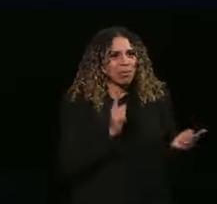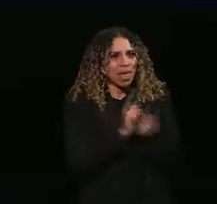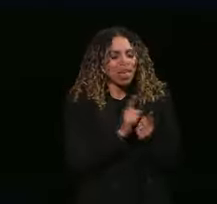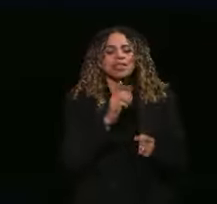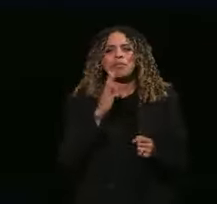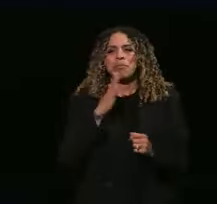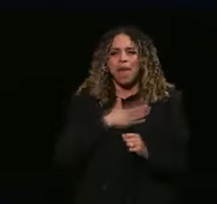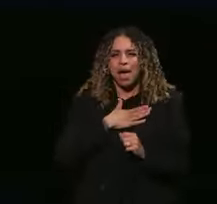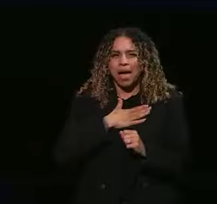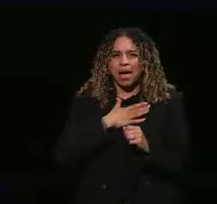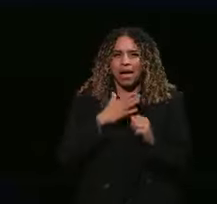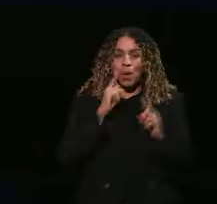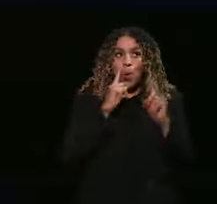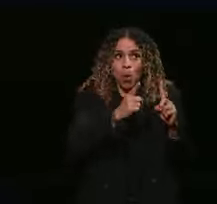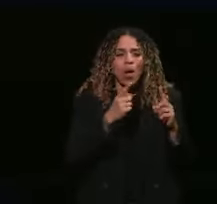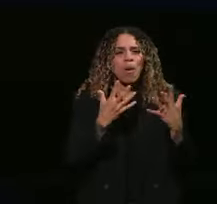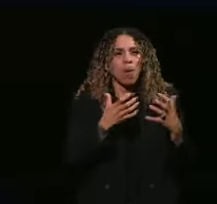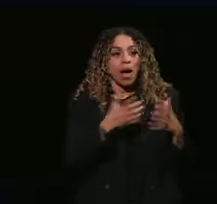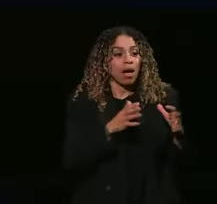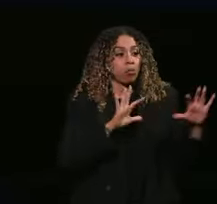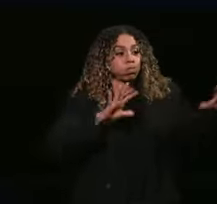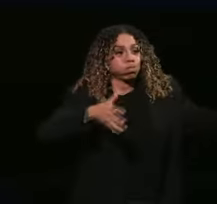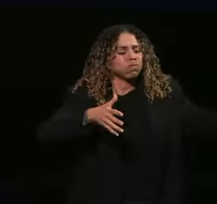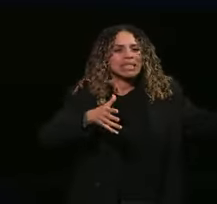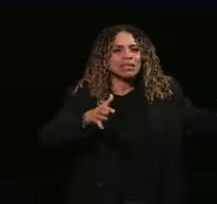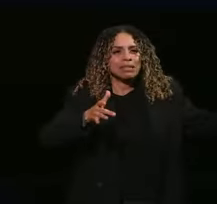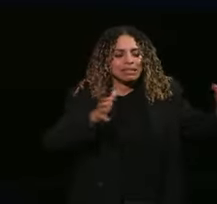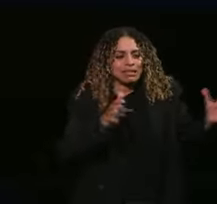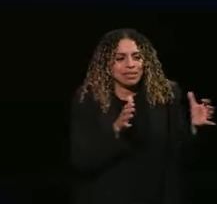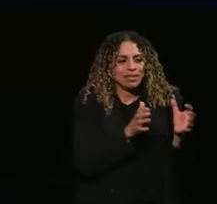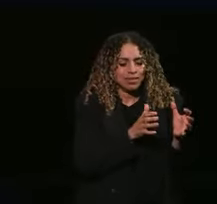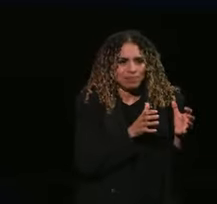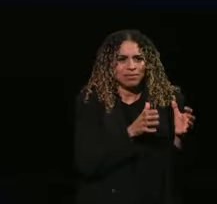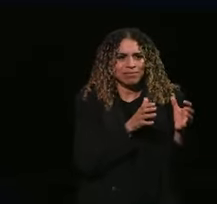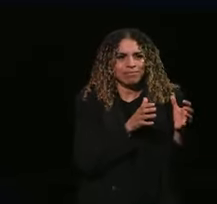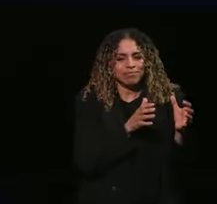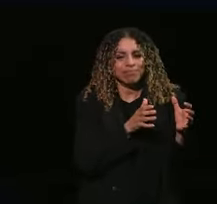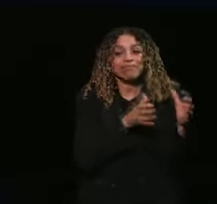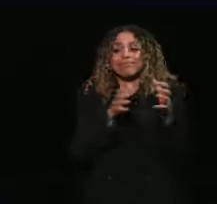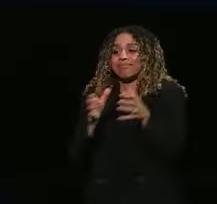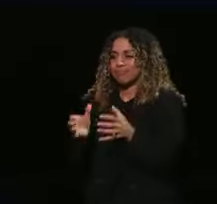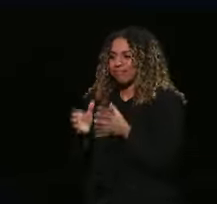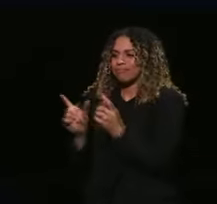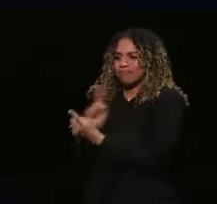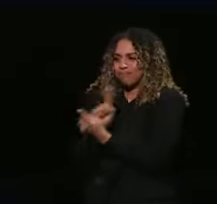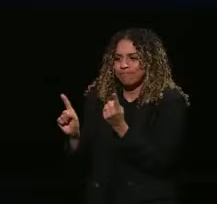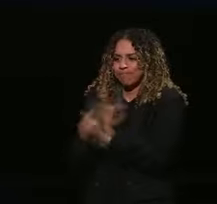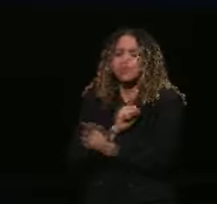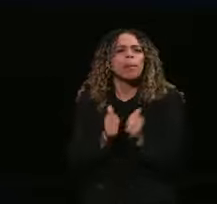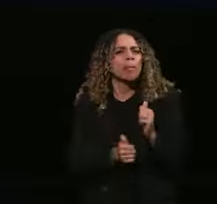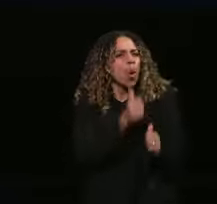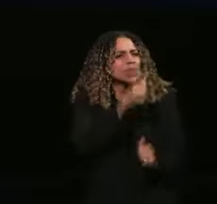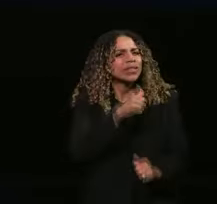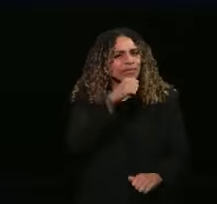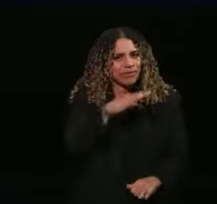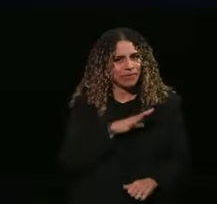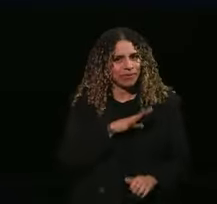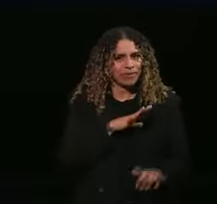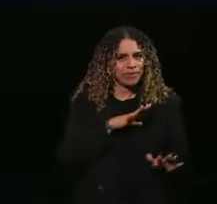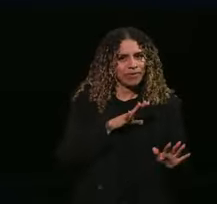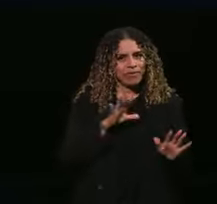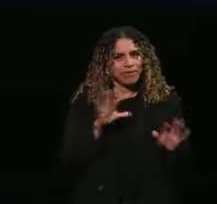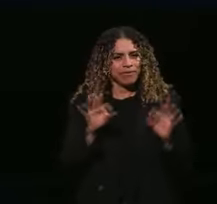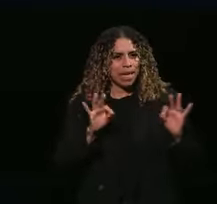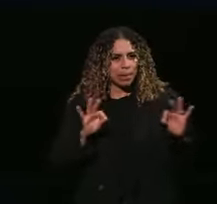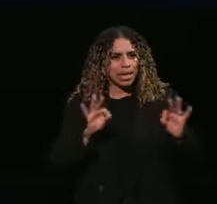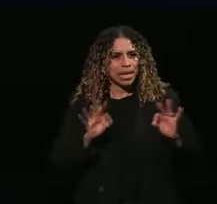minimum possible, to have mostly feminine member in the crew.